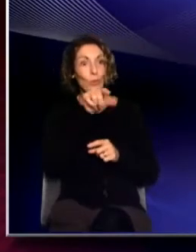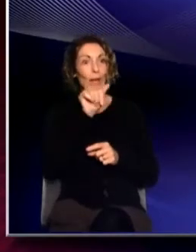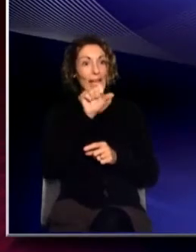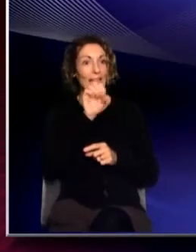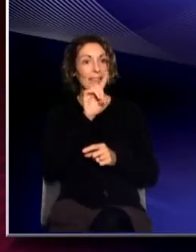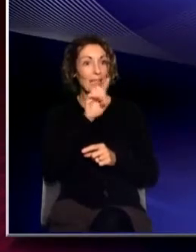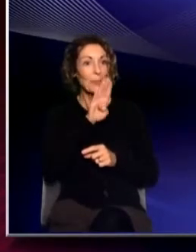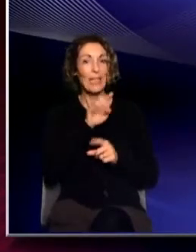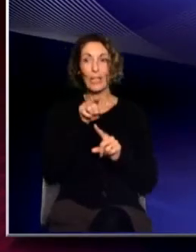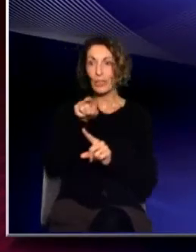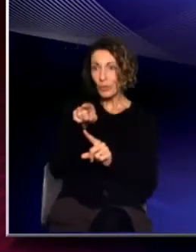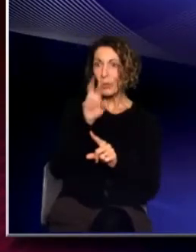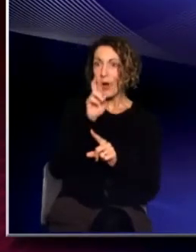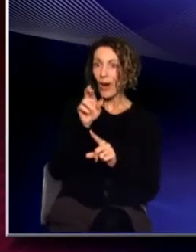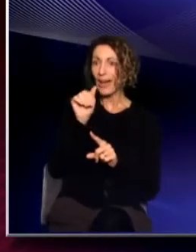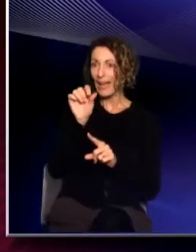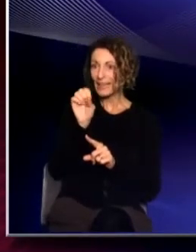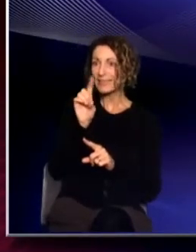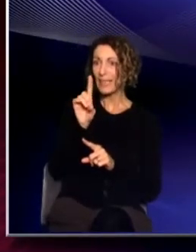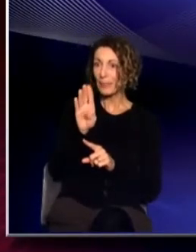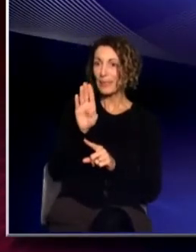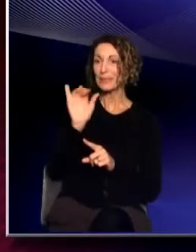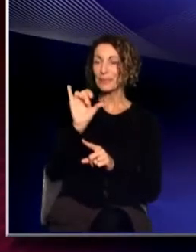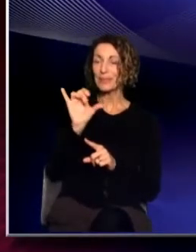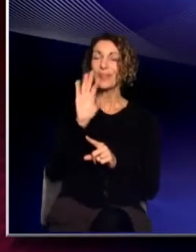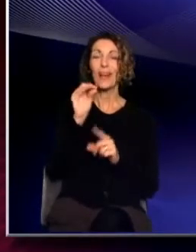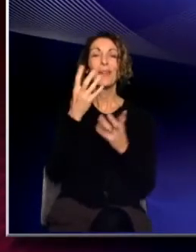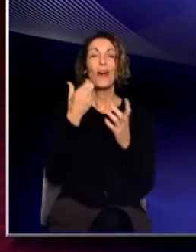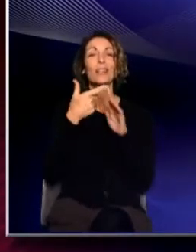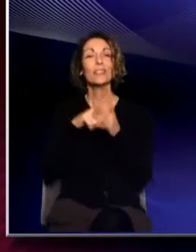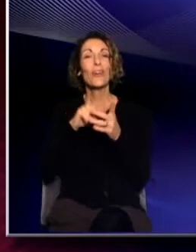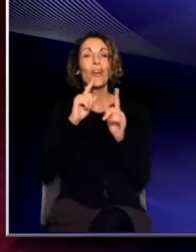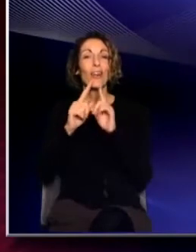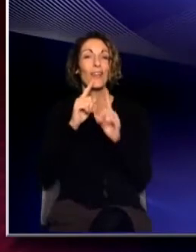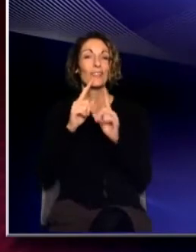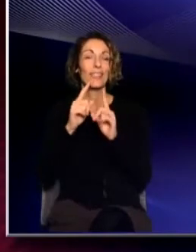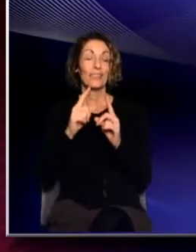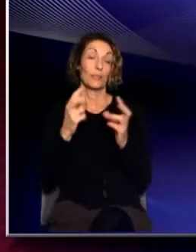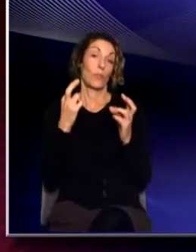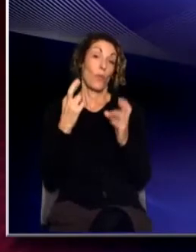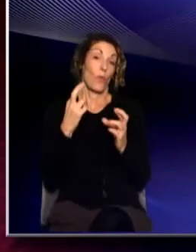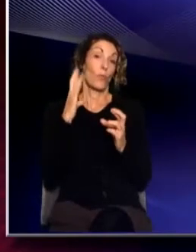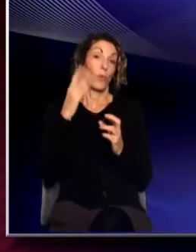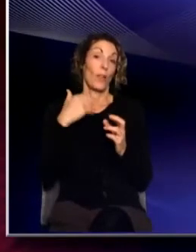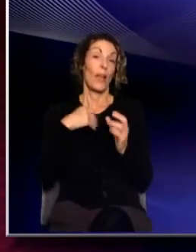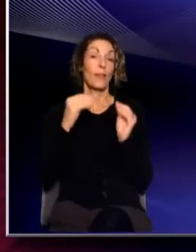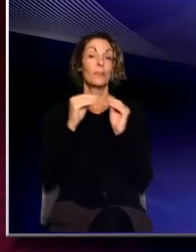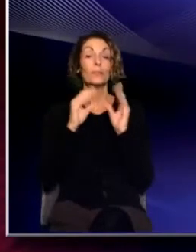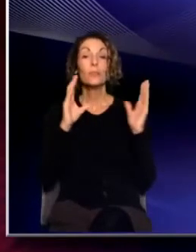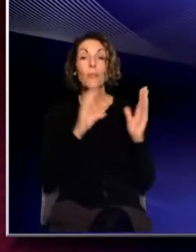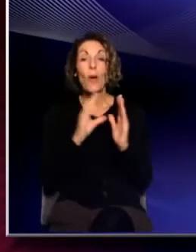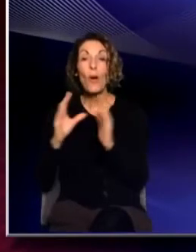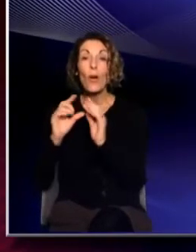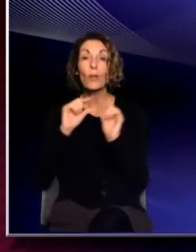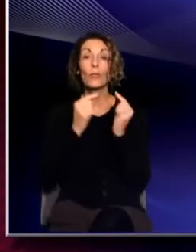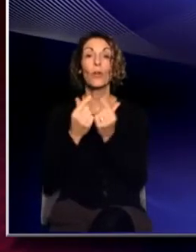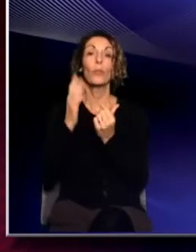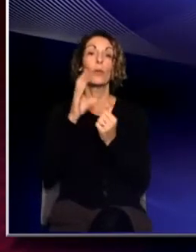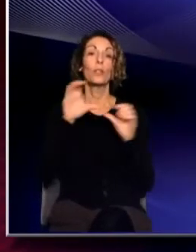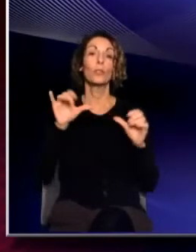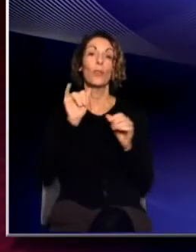and start that conversation. And hopefully we will have smaller groups that would do actual